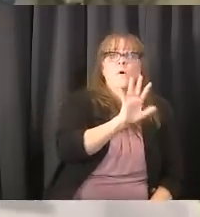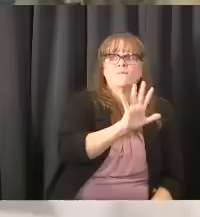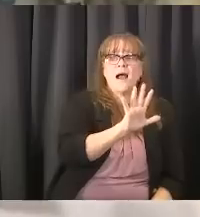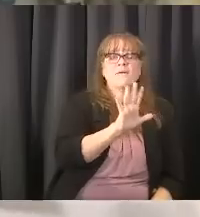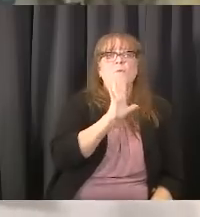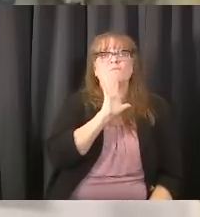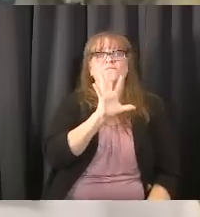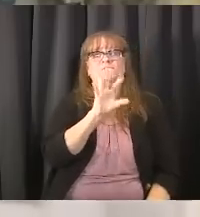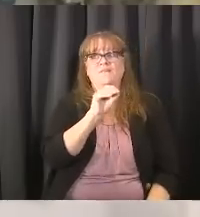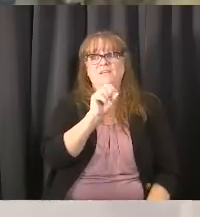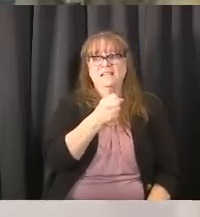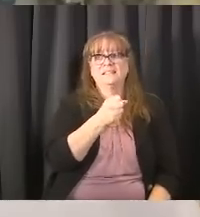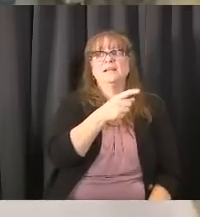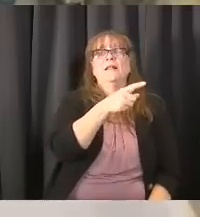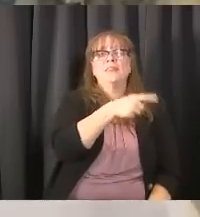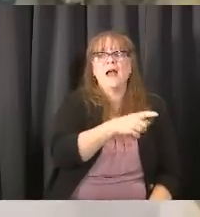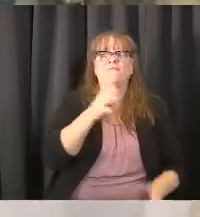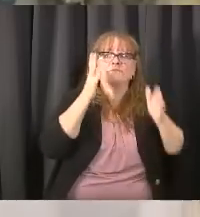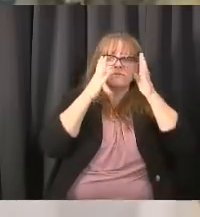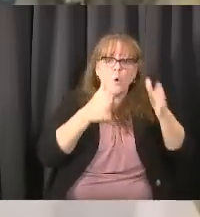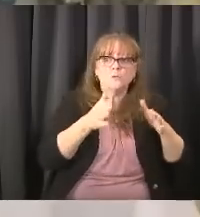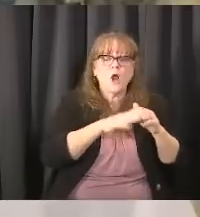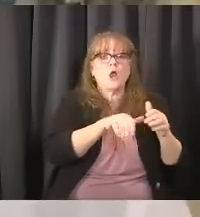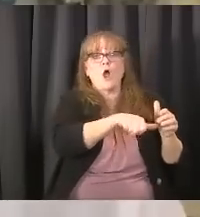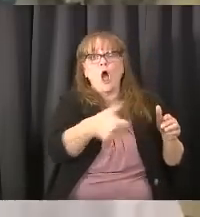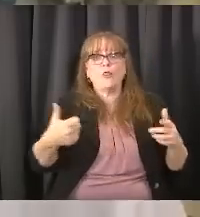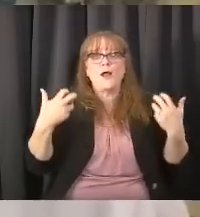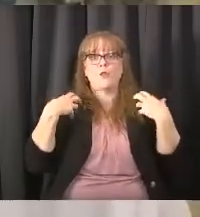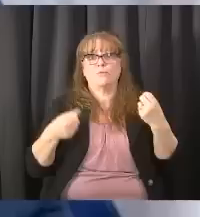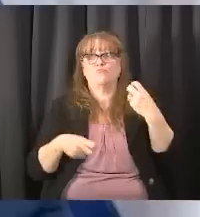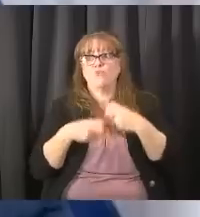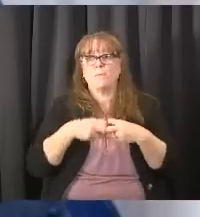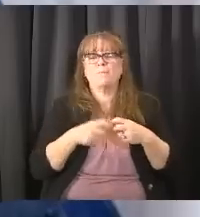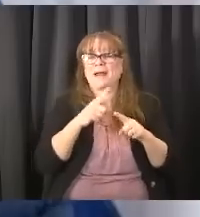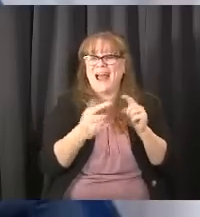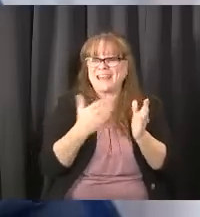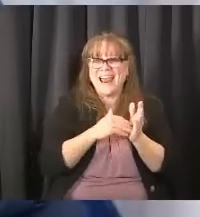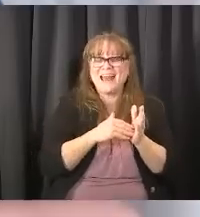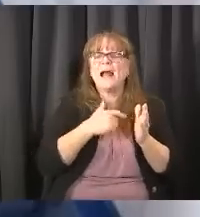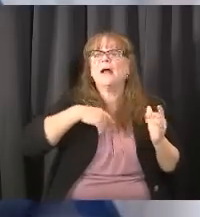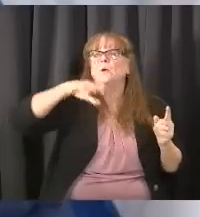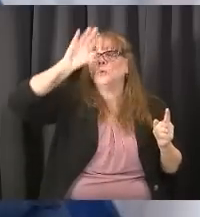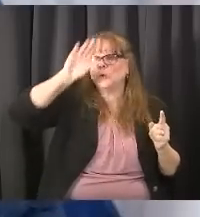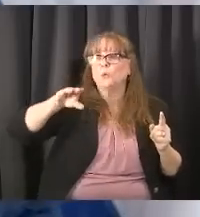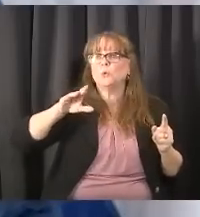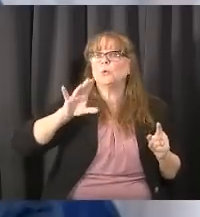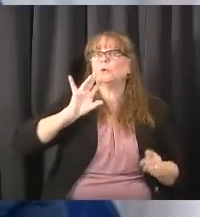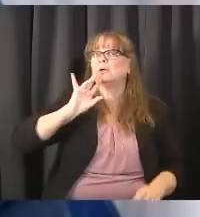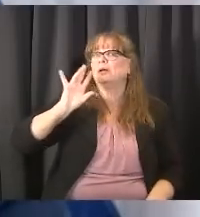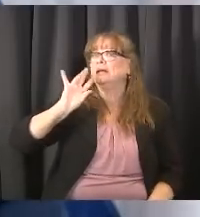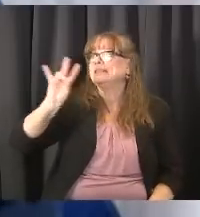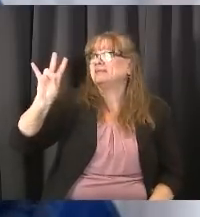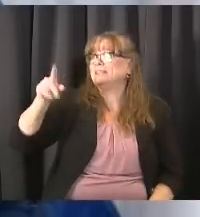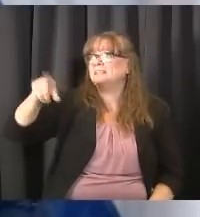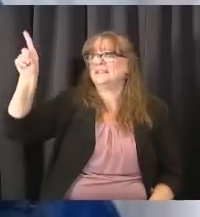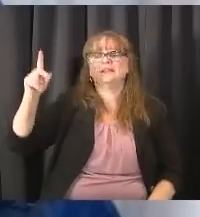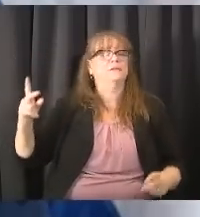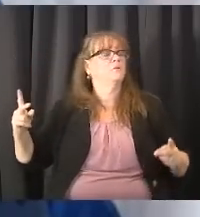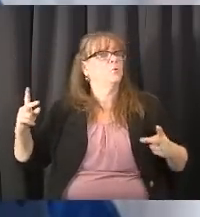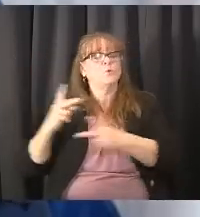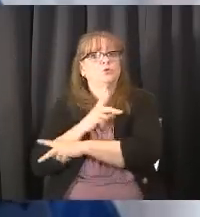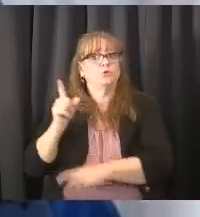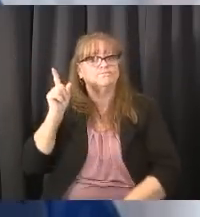important confounding variable. And I would just assure folks, we have a very data-driven process about saving